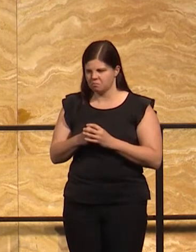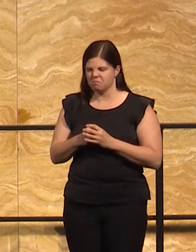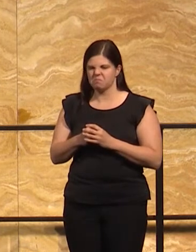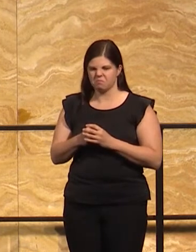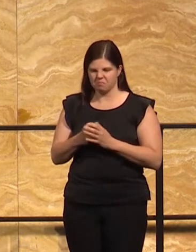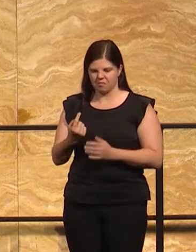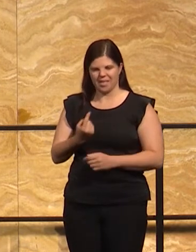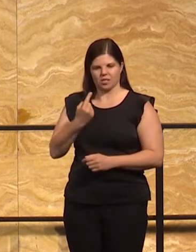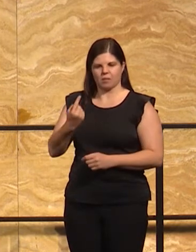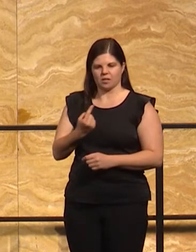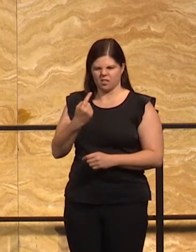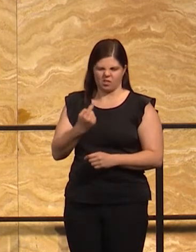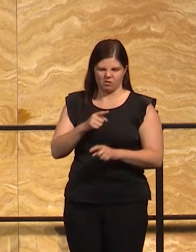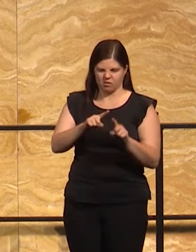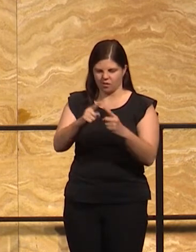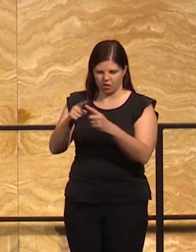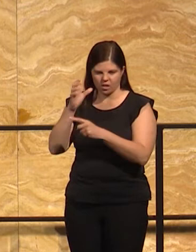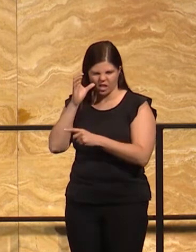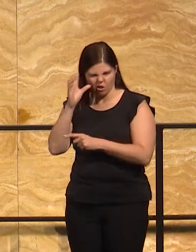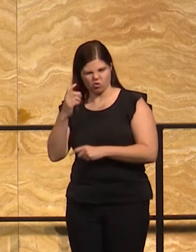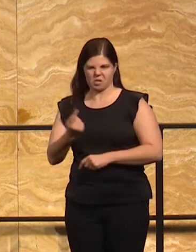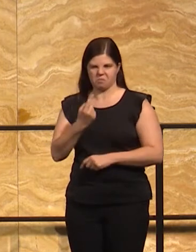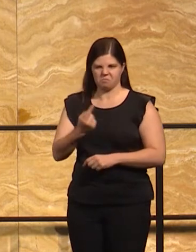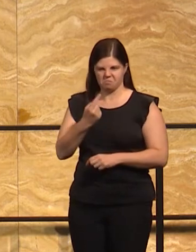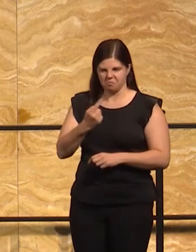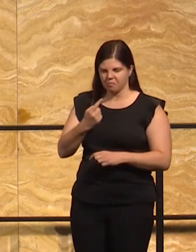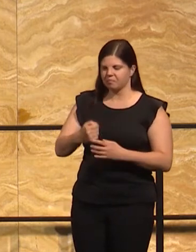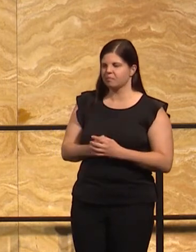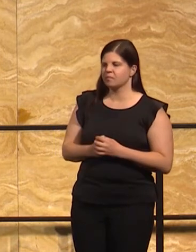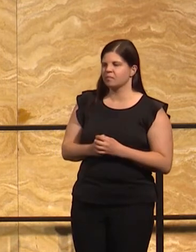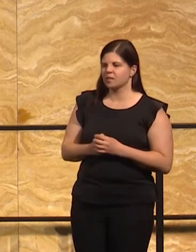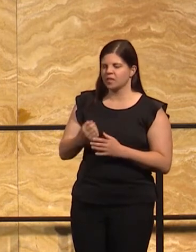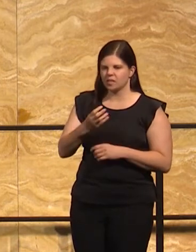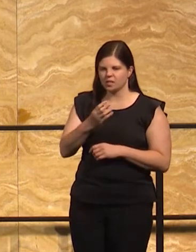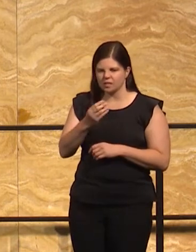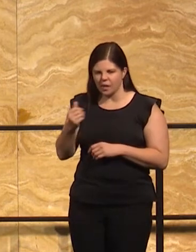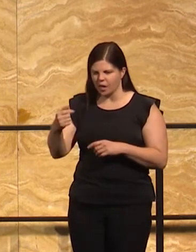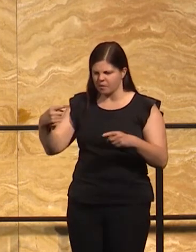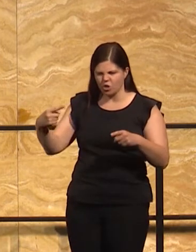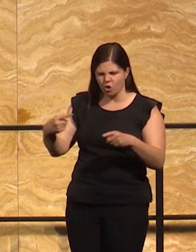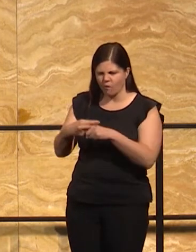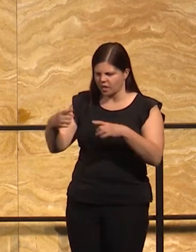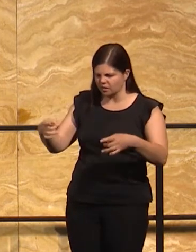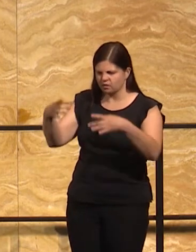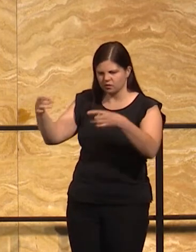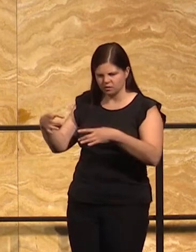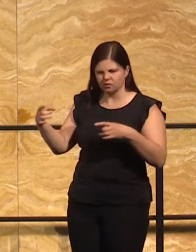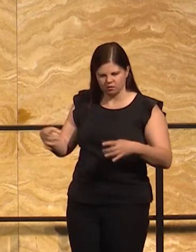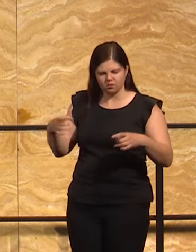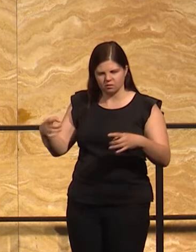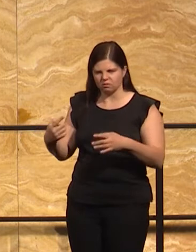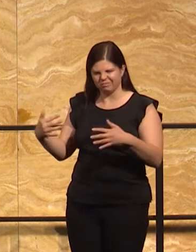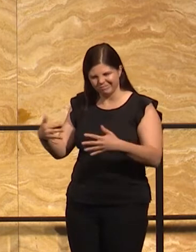interdependency of countries and interests, that some of the conflicts go on